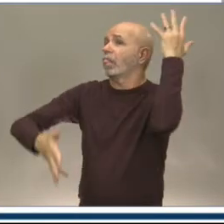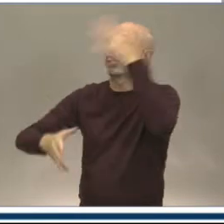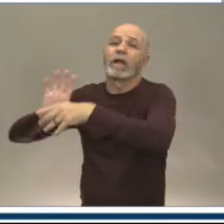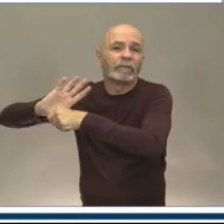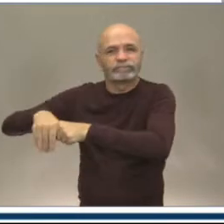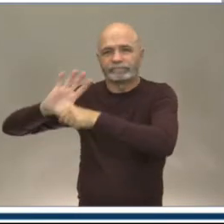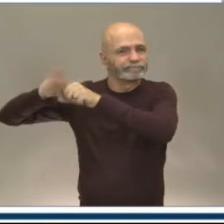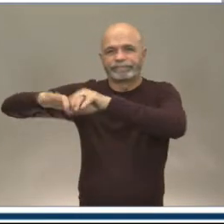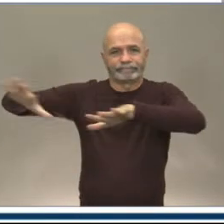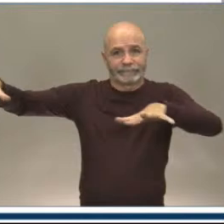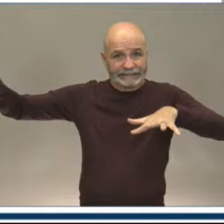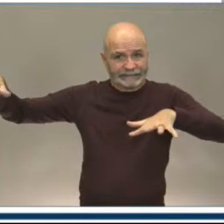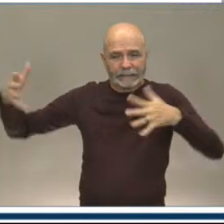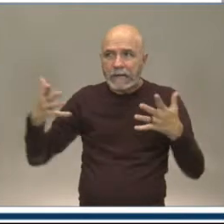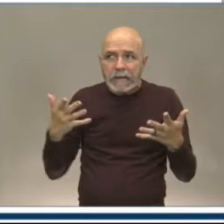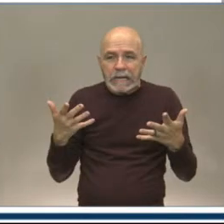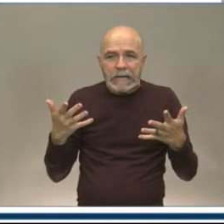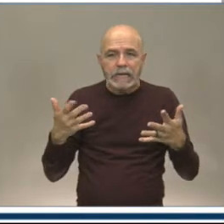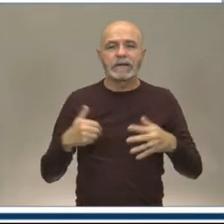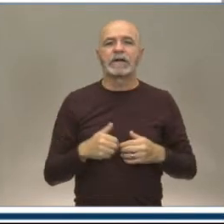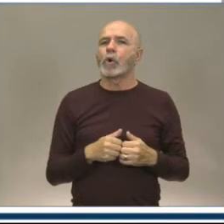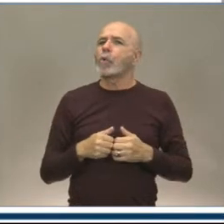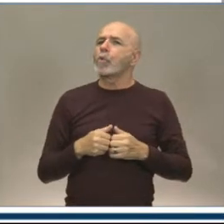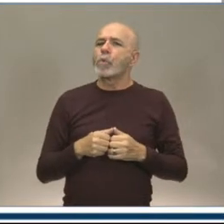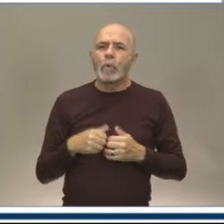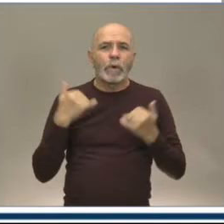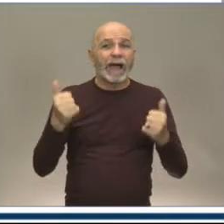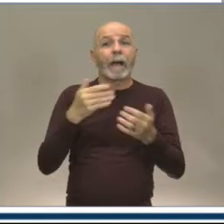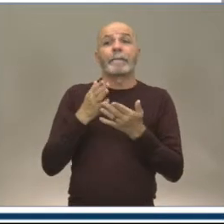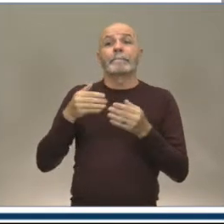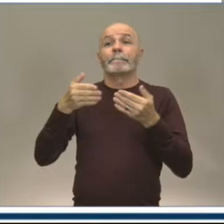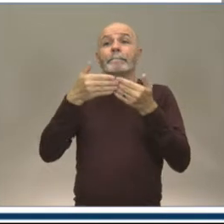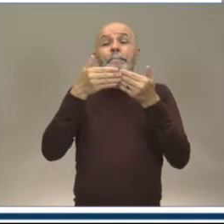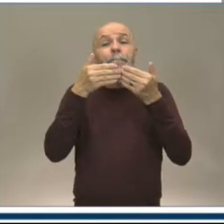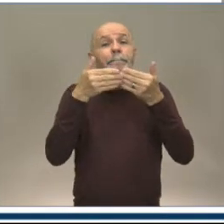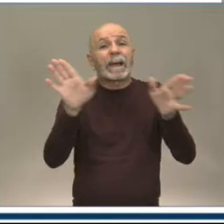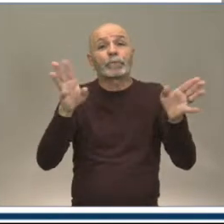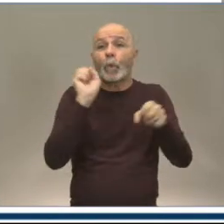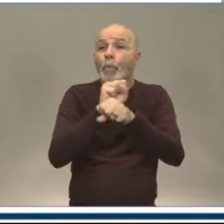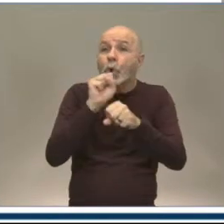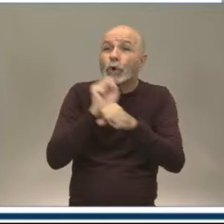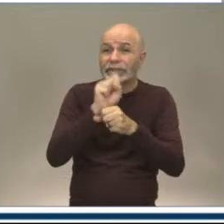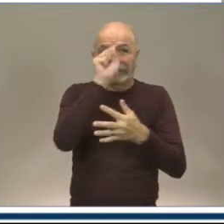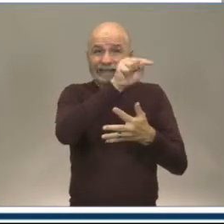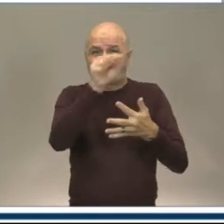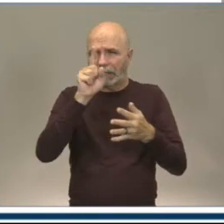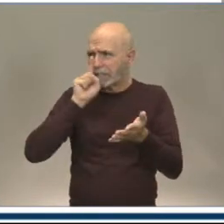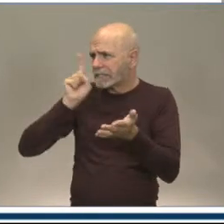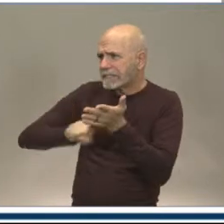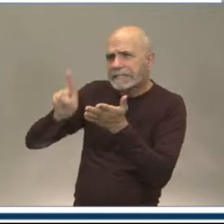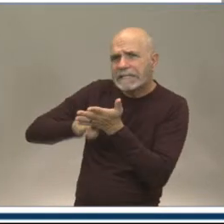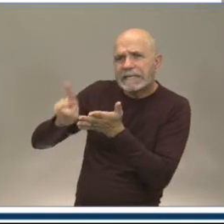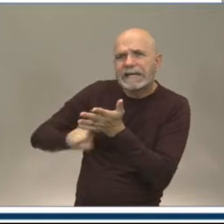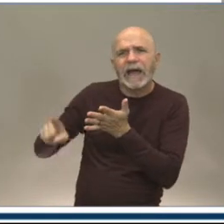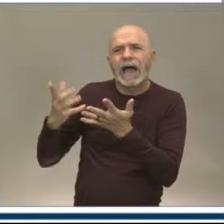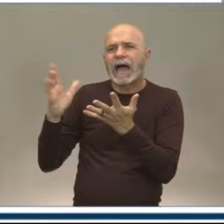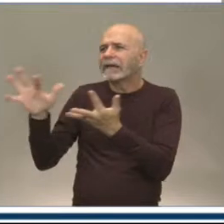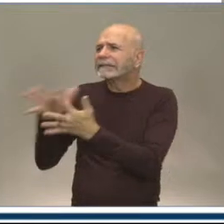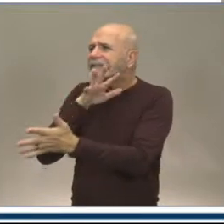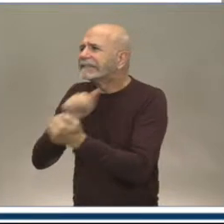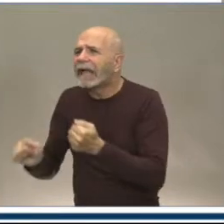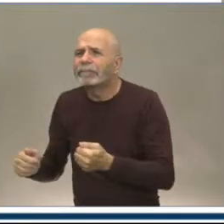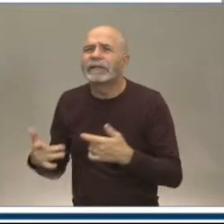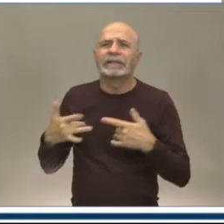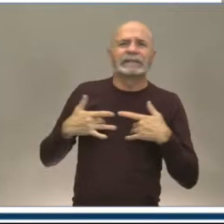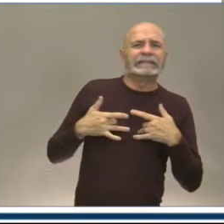We have Public Works is on the ground there, kind of analyzing the damage, and we'll try